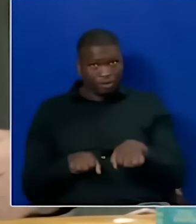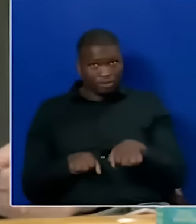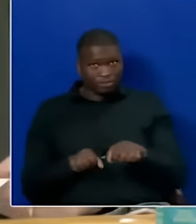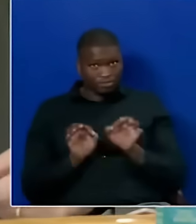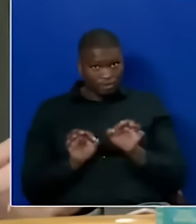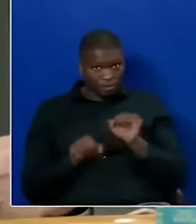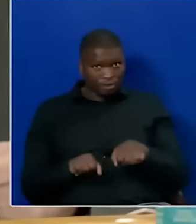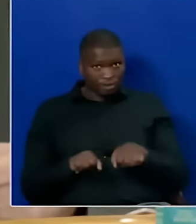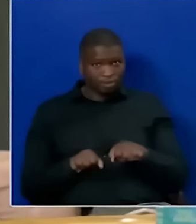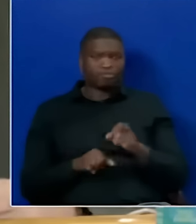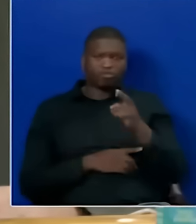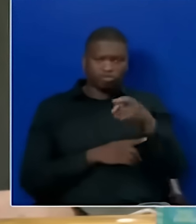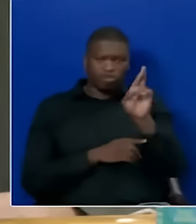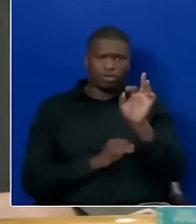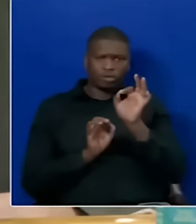correct, commissioners.